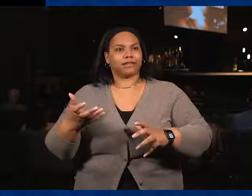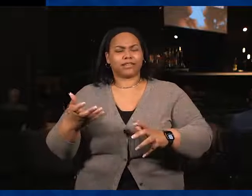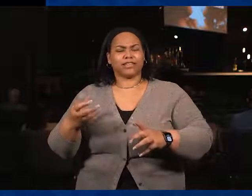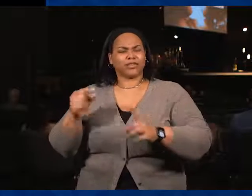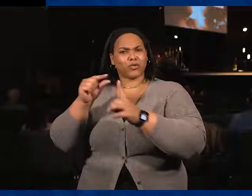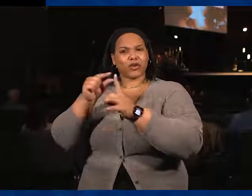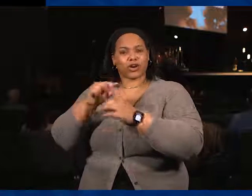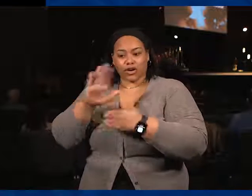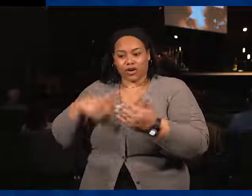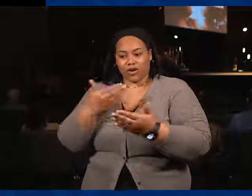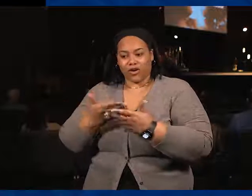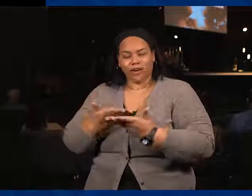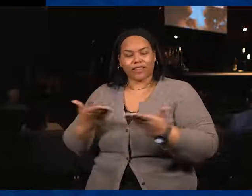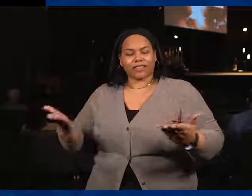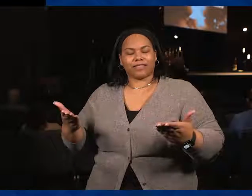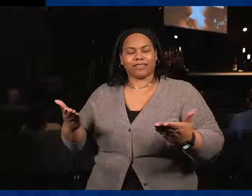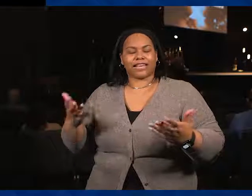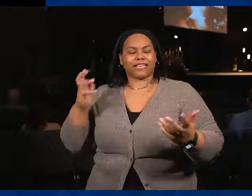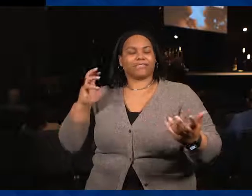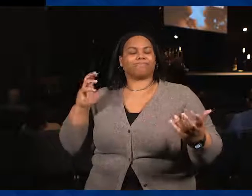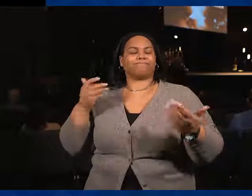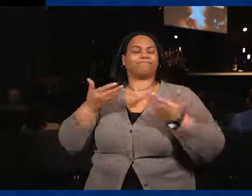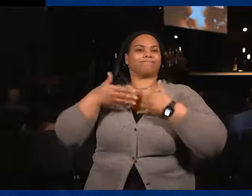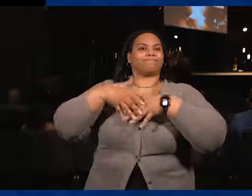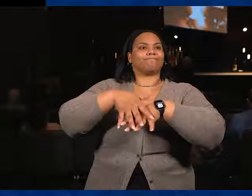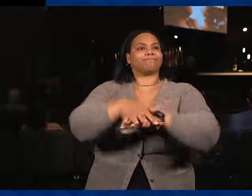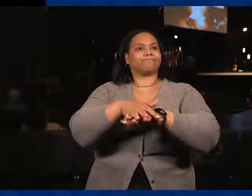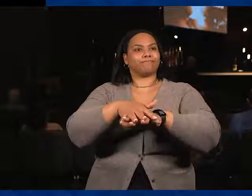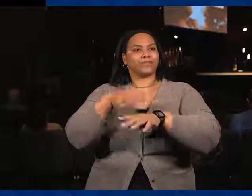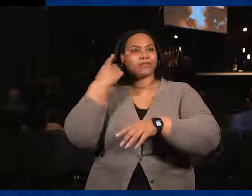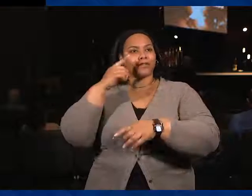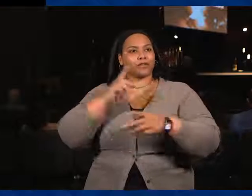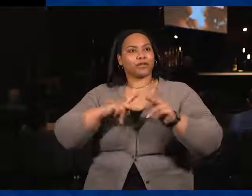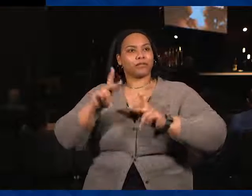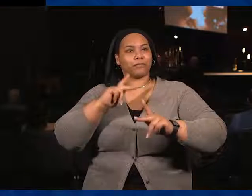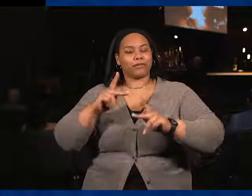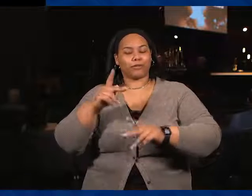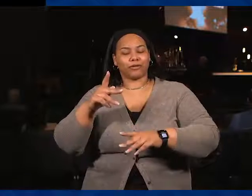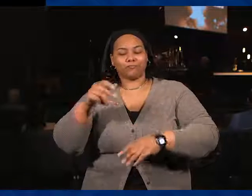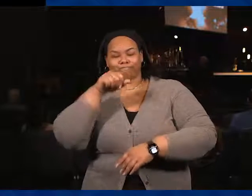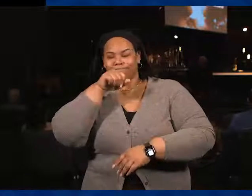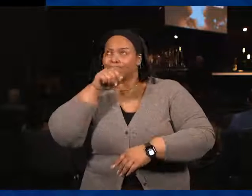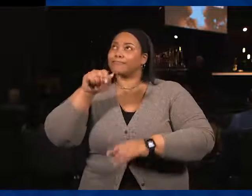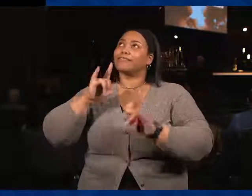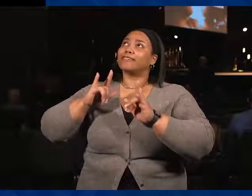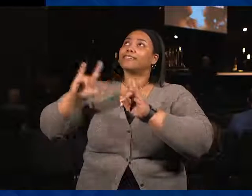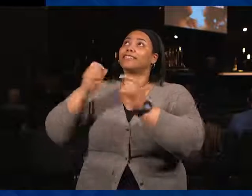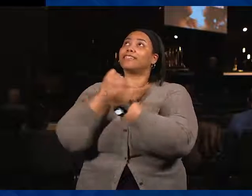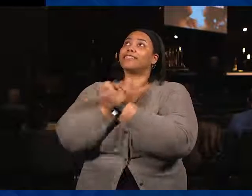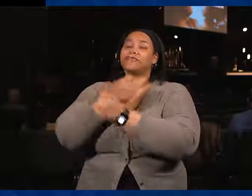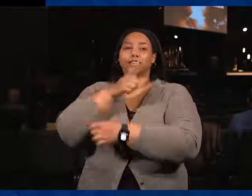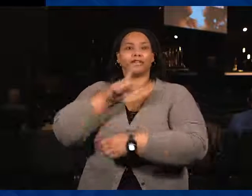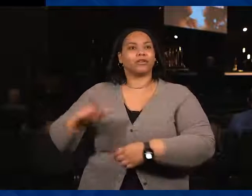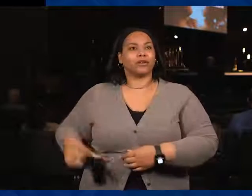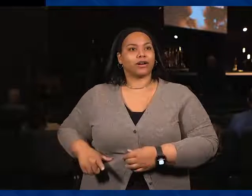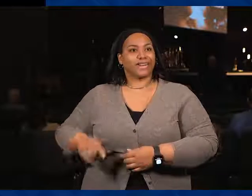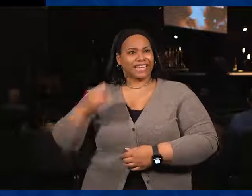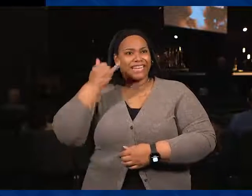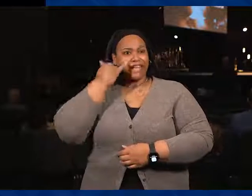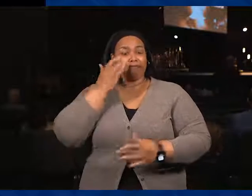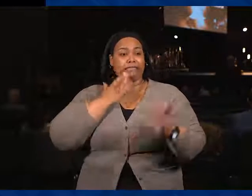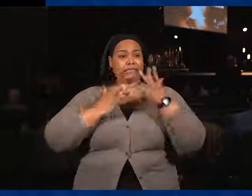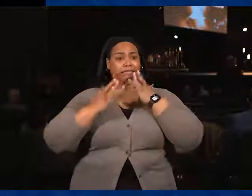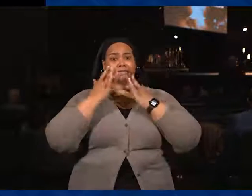together for the good of those who love the Lord and are called according to his purpose. If you're broke, there's a word for that. My God